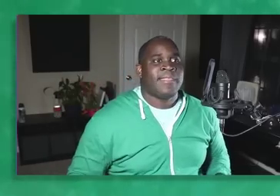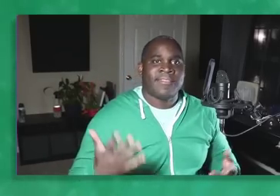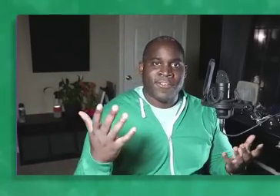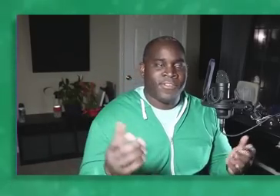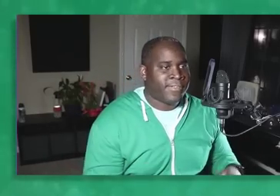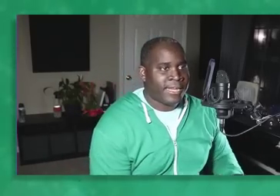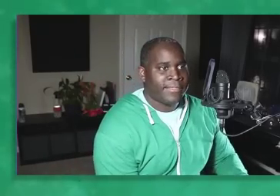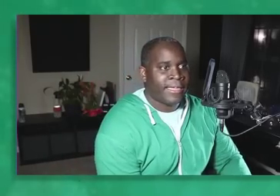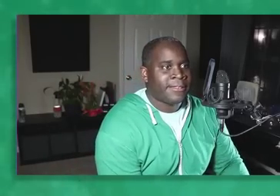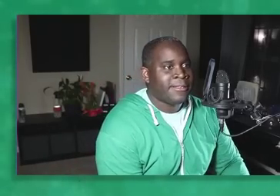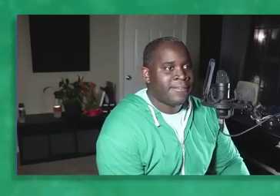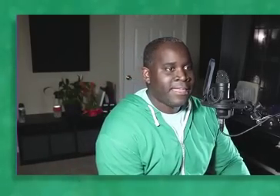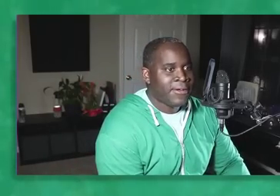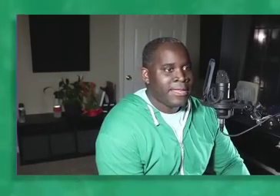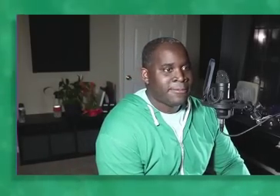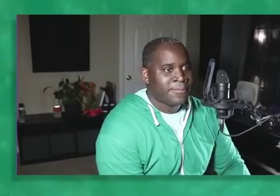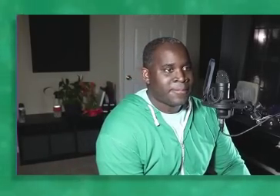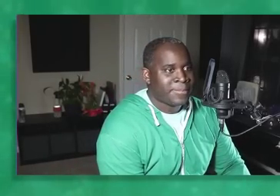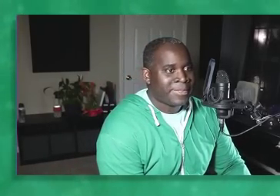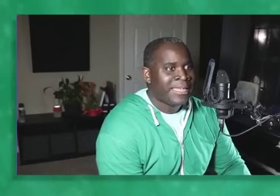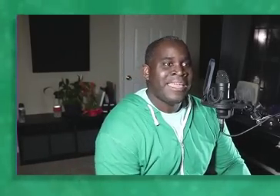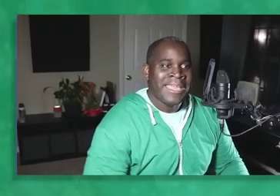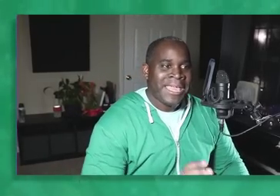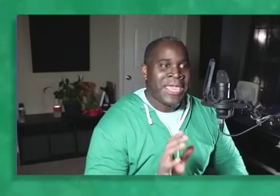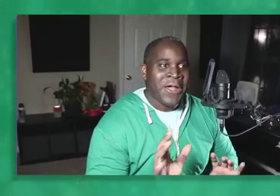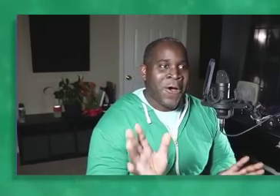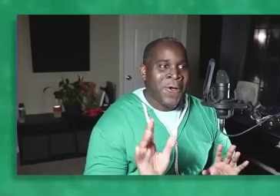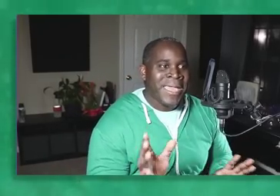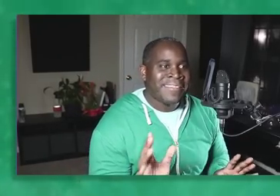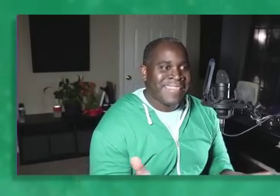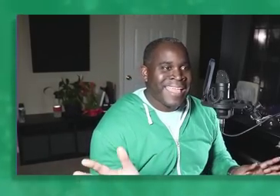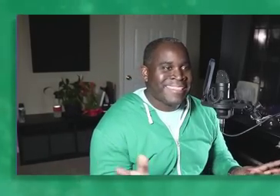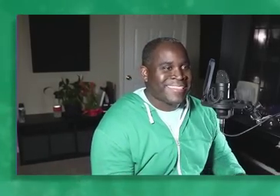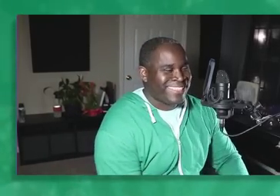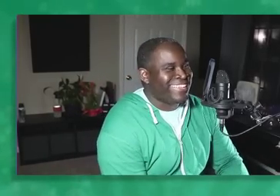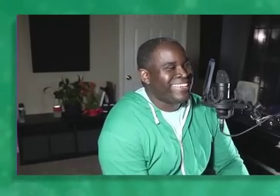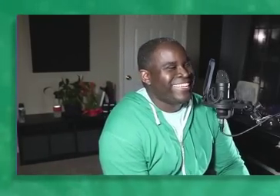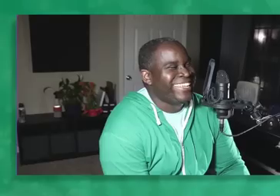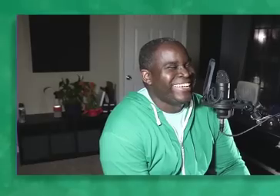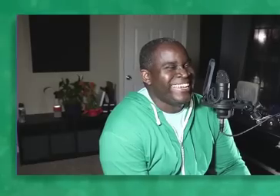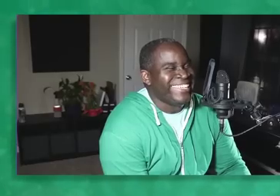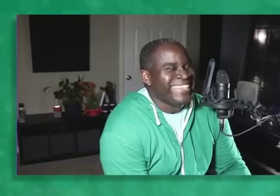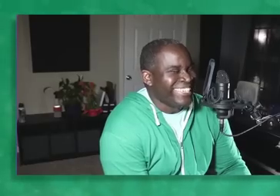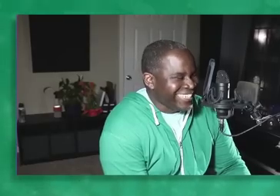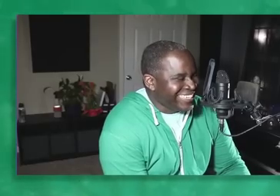yesterday. That's how she's signing that. Isn't that great? It all makes sense.